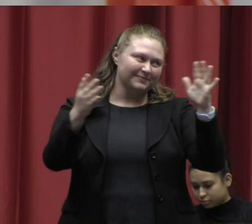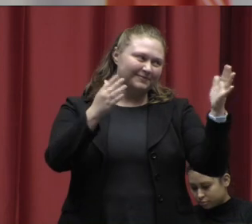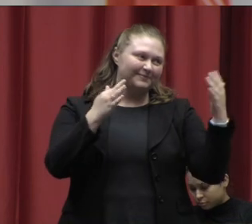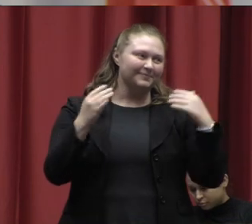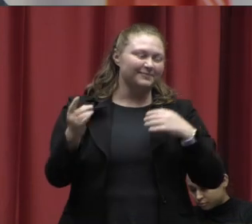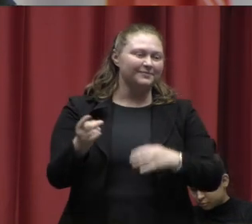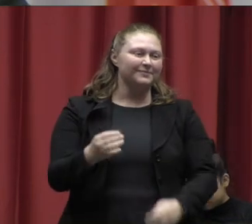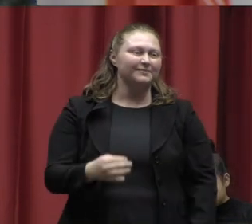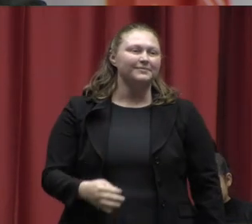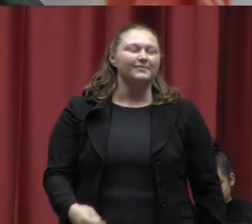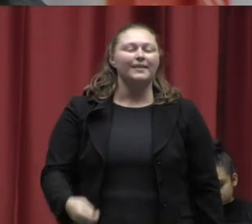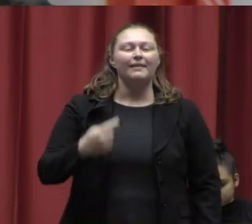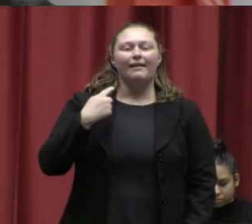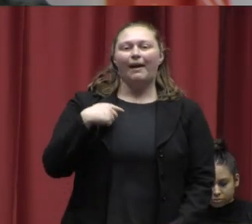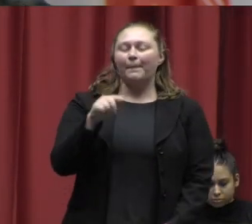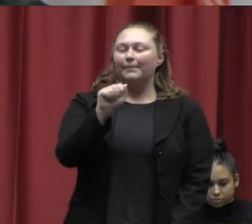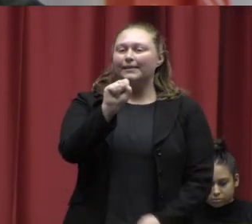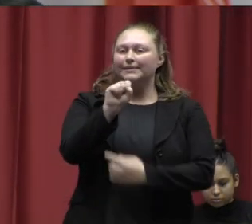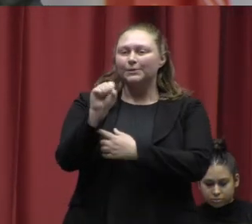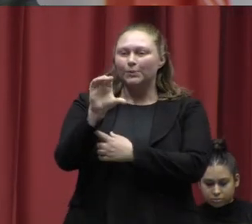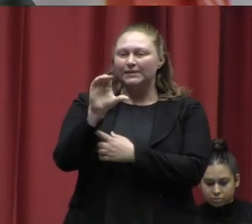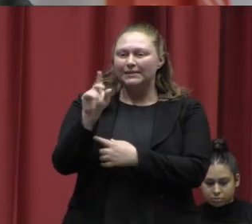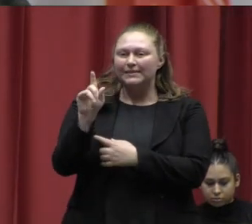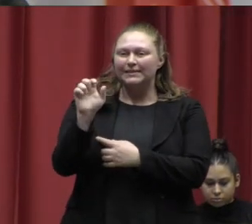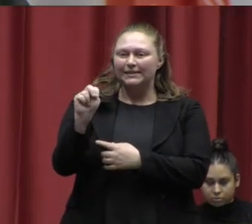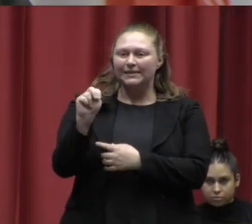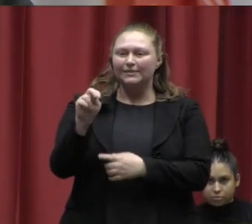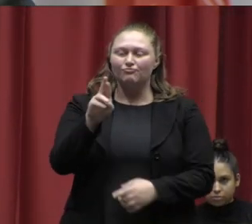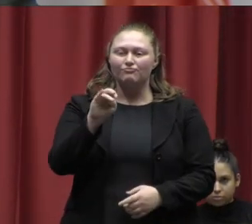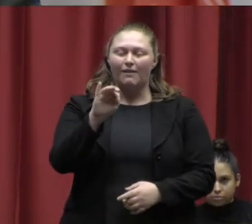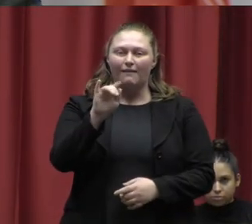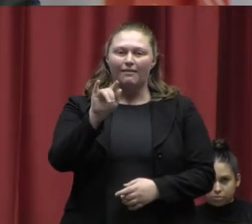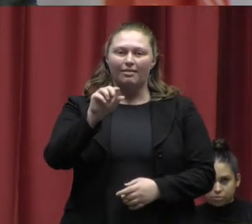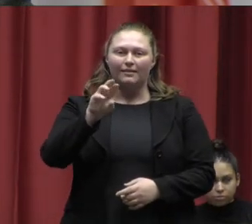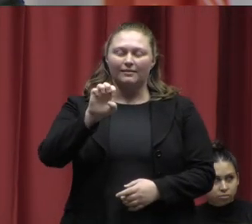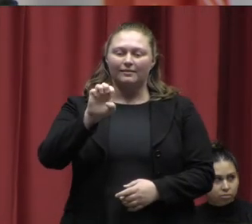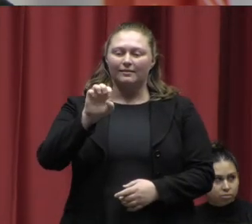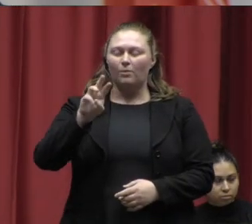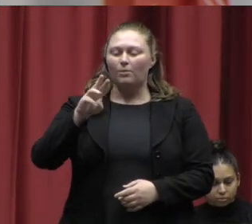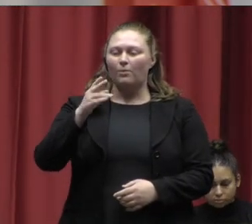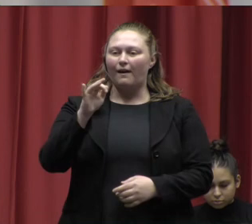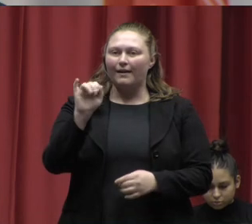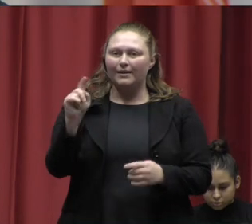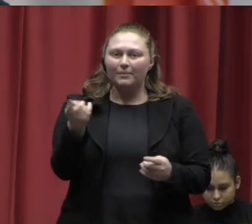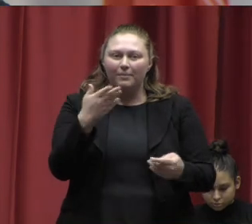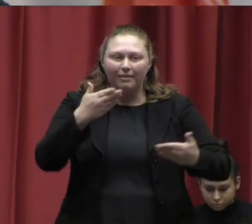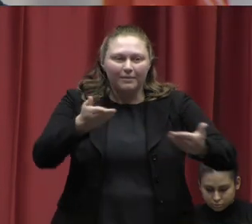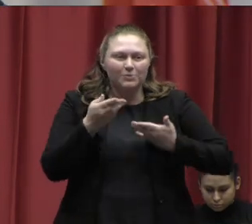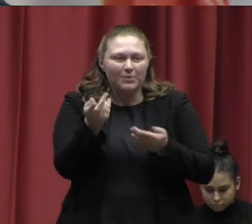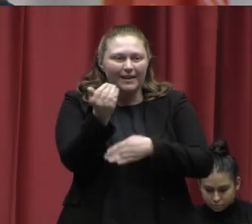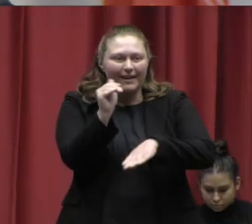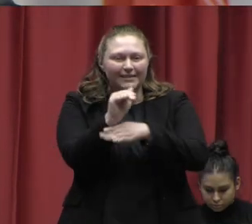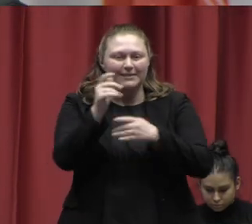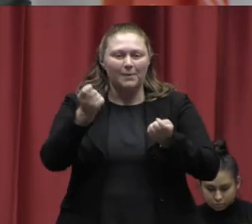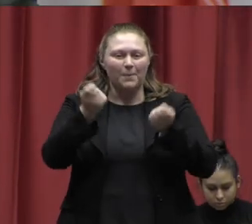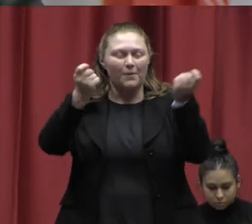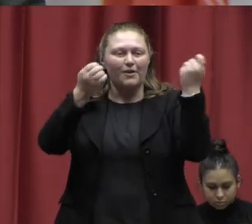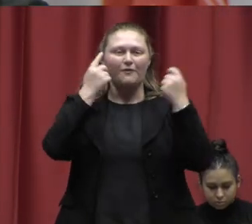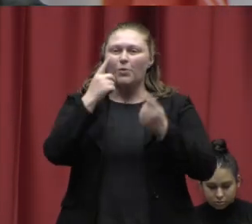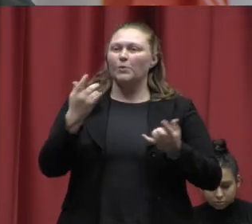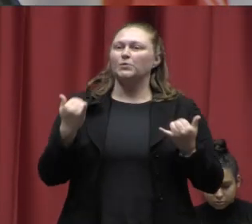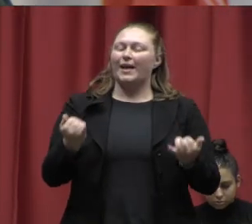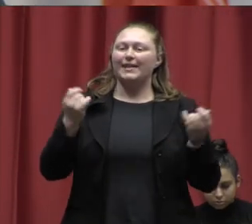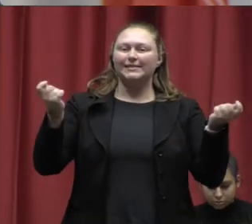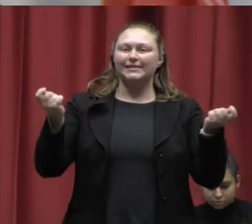I'm Associate Dean Riley White, and I will be your master of ceremonies for today's